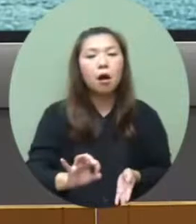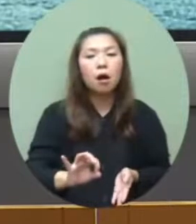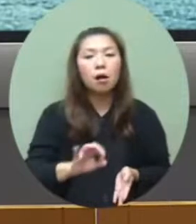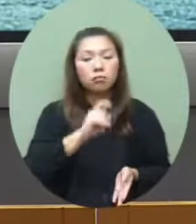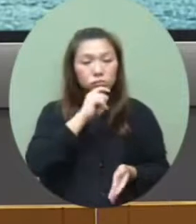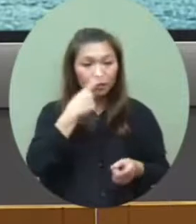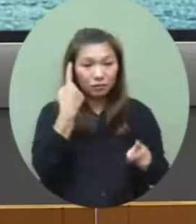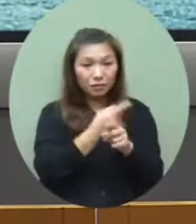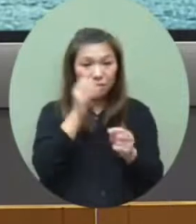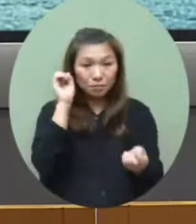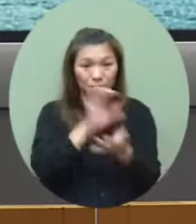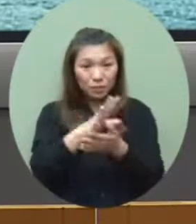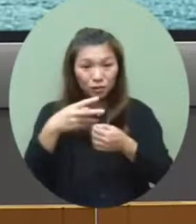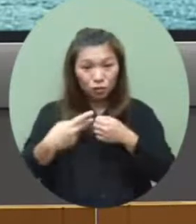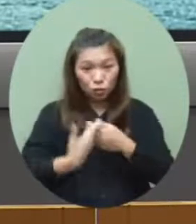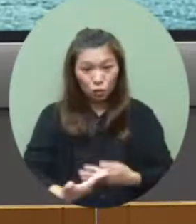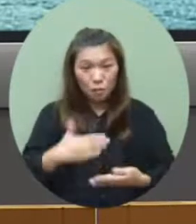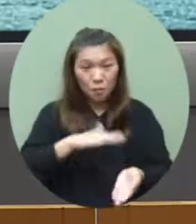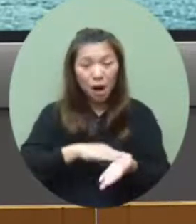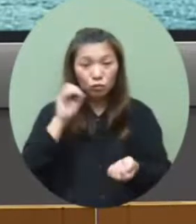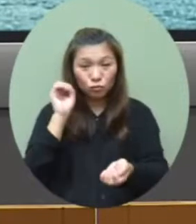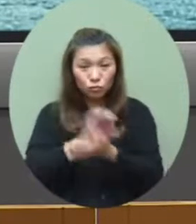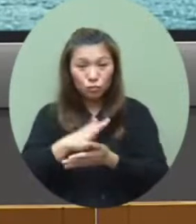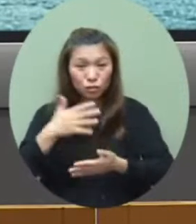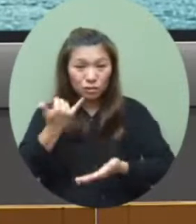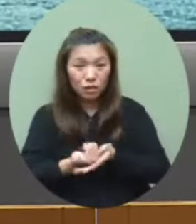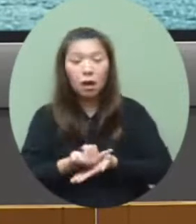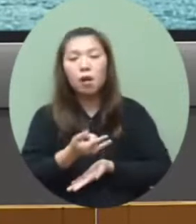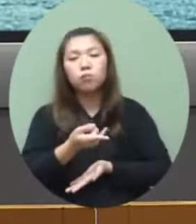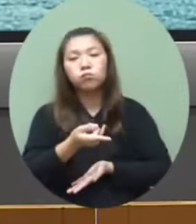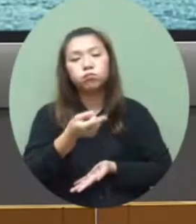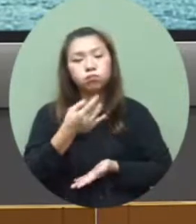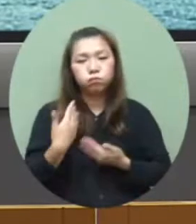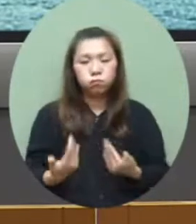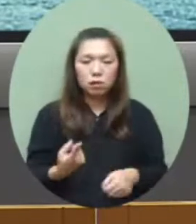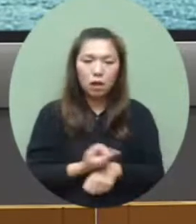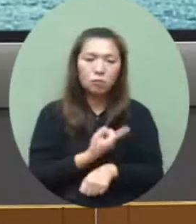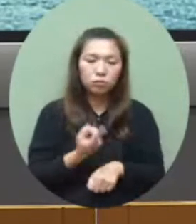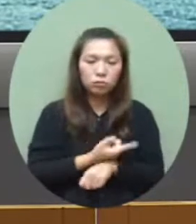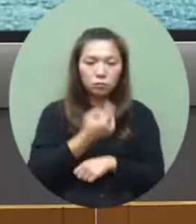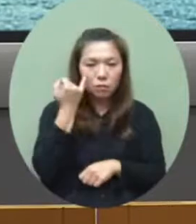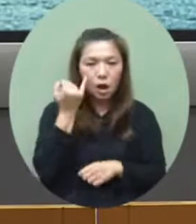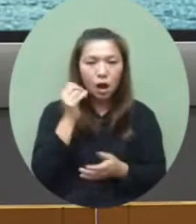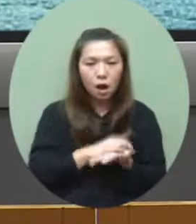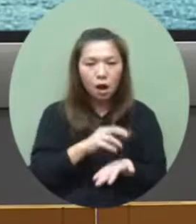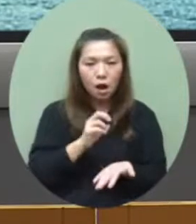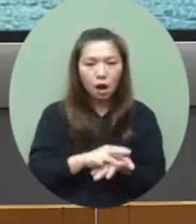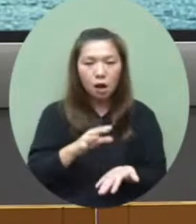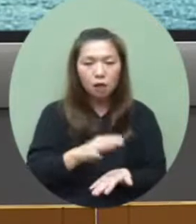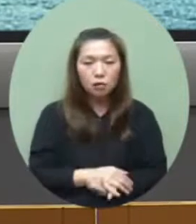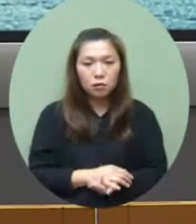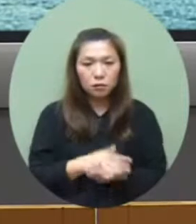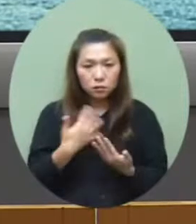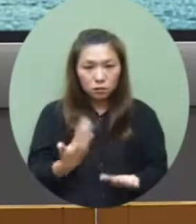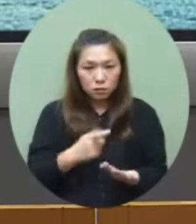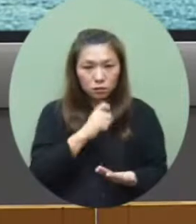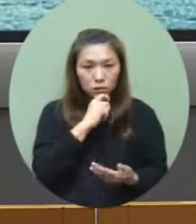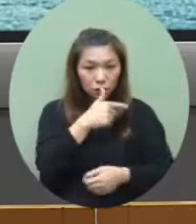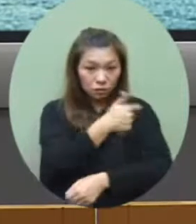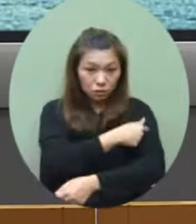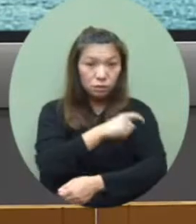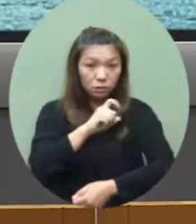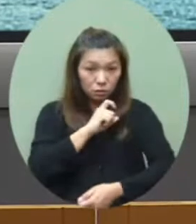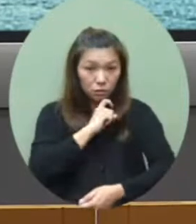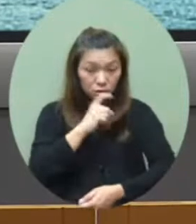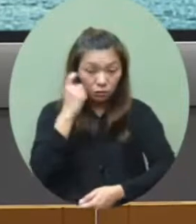So we understand that the current vaccination with at least 3 doses can